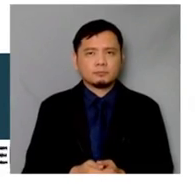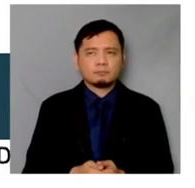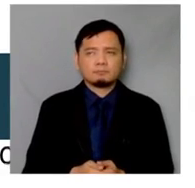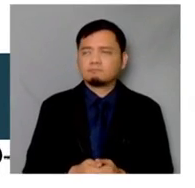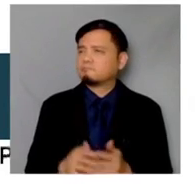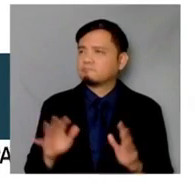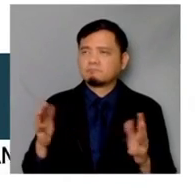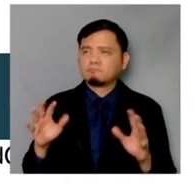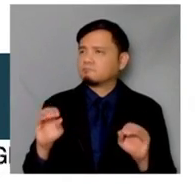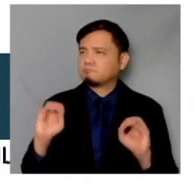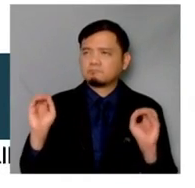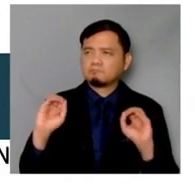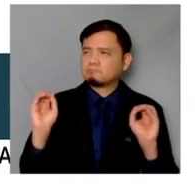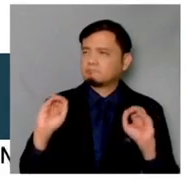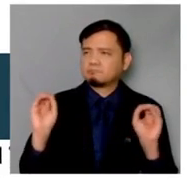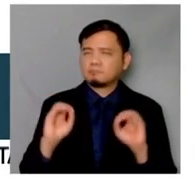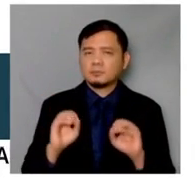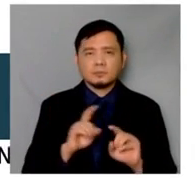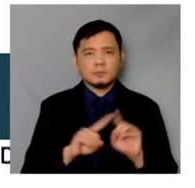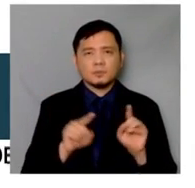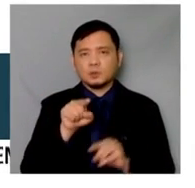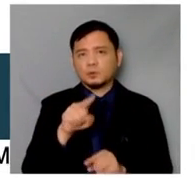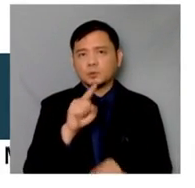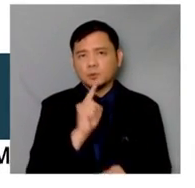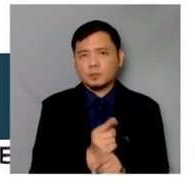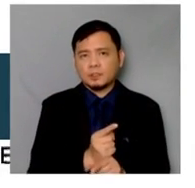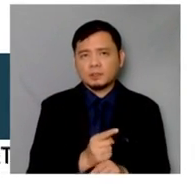None yet, but you're right.